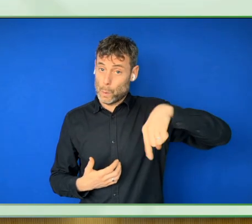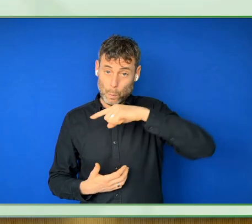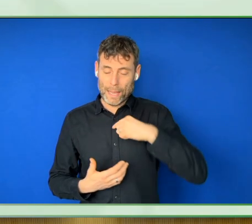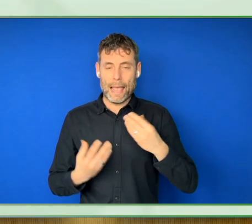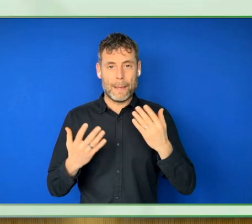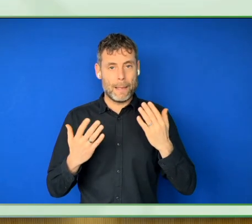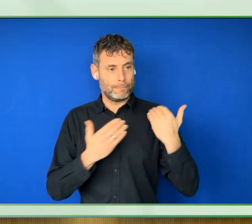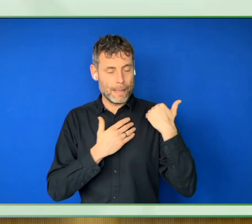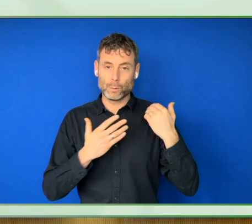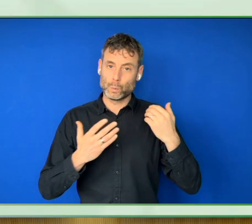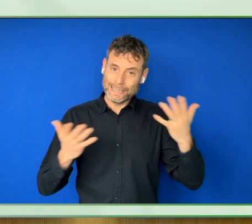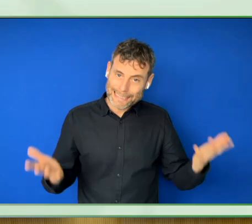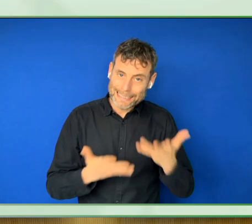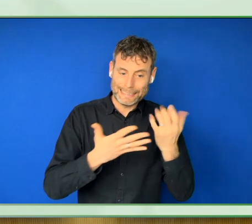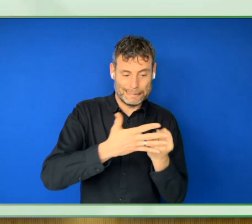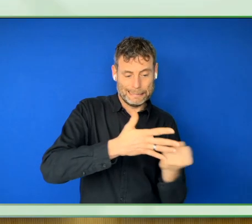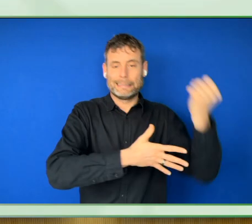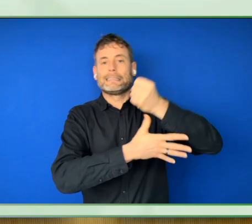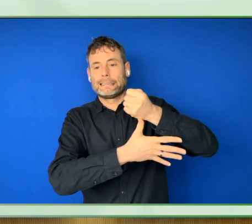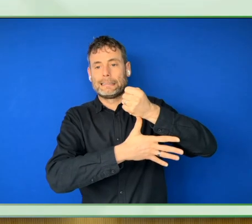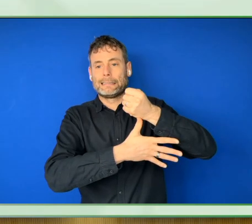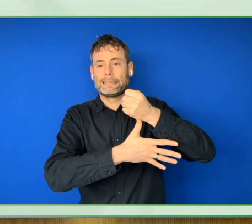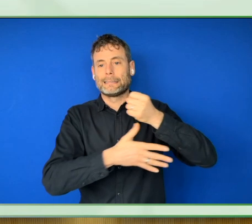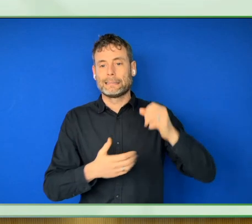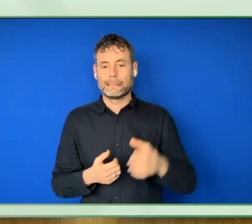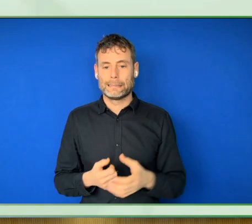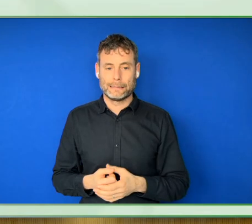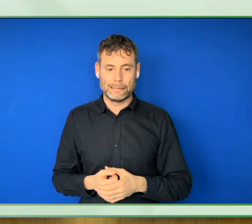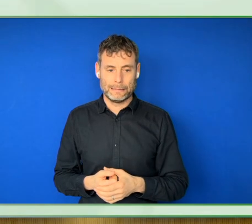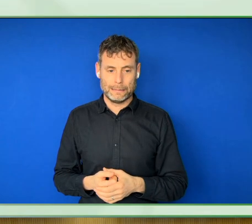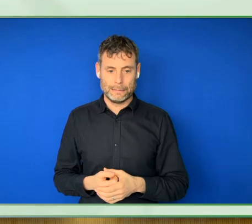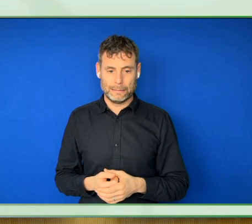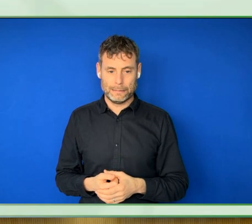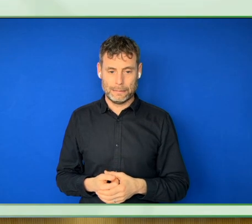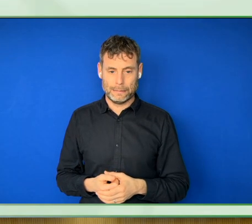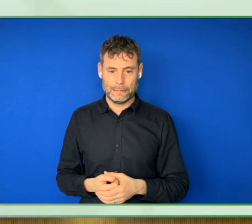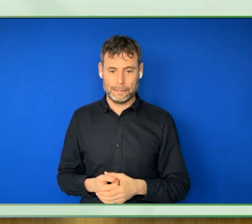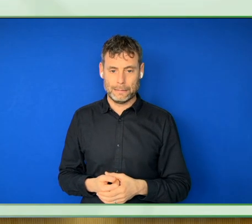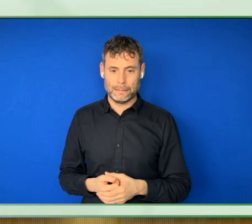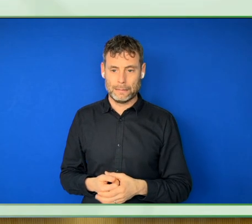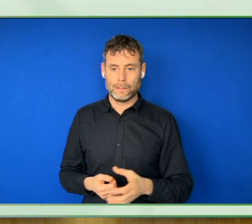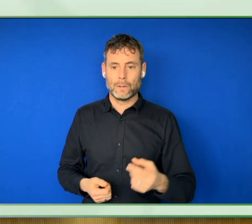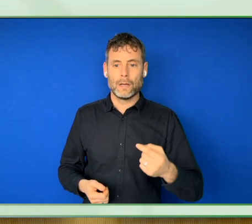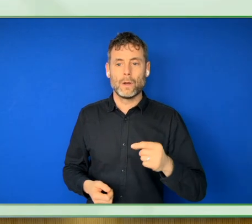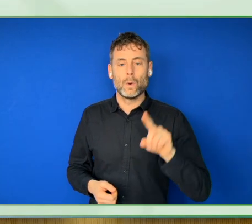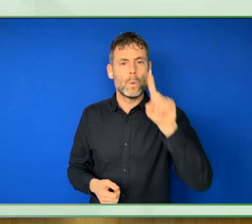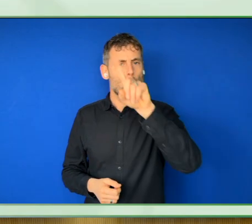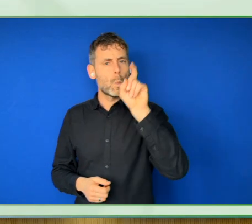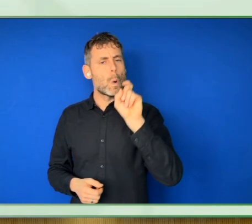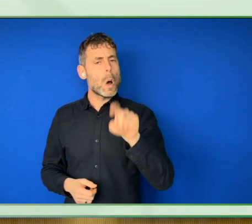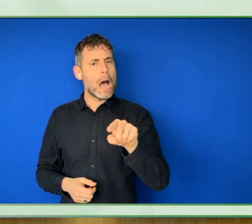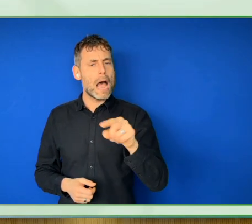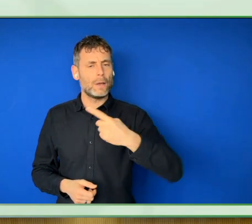question about what we could do. The script just went to hell anyway. Okay, that's fine. So it's basically, why couldn't we get